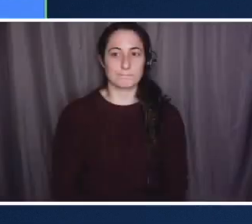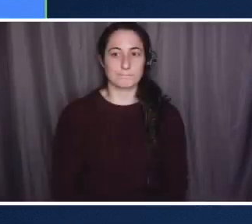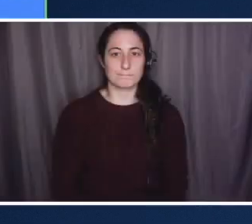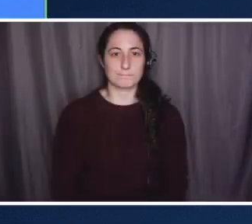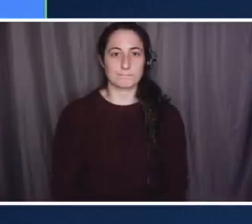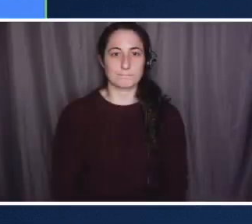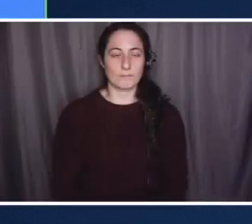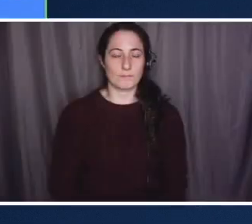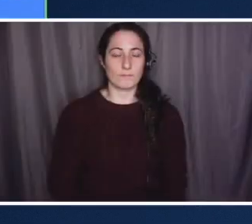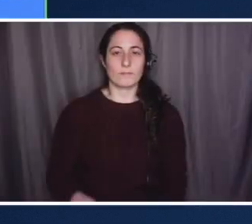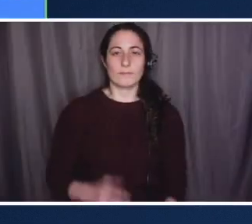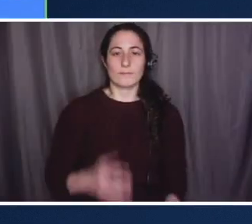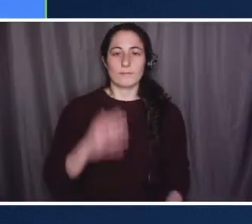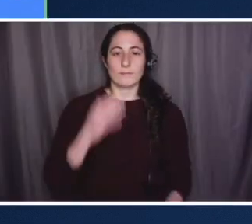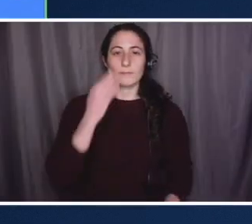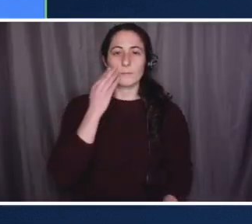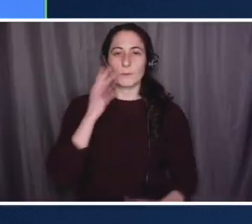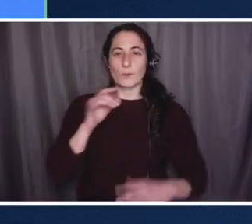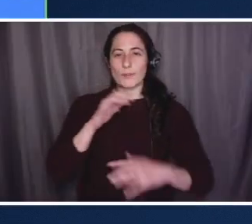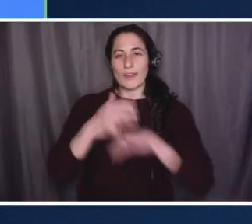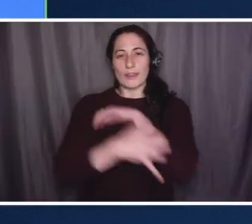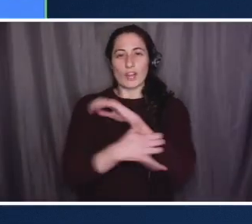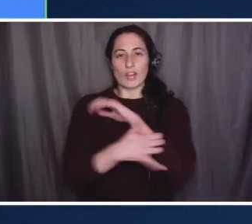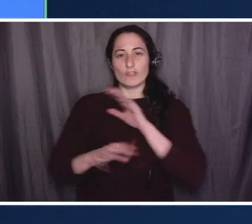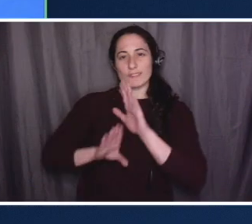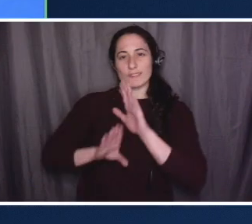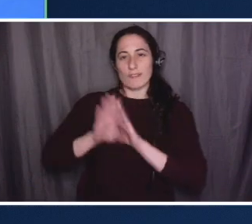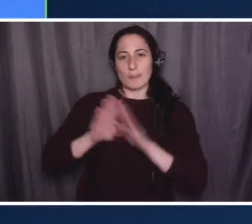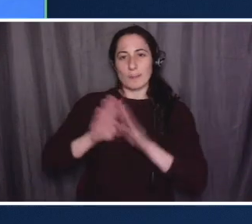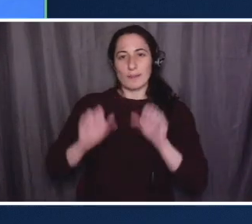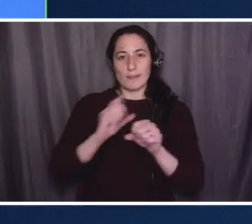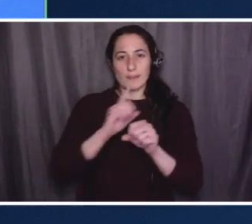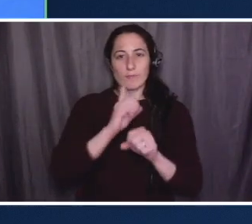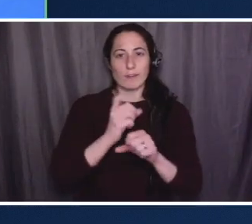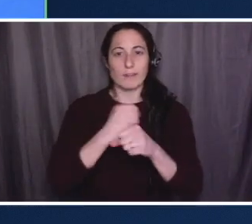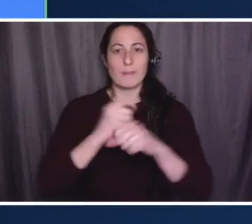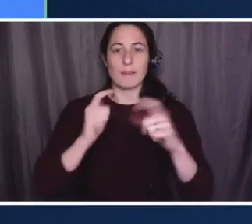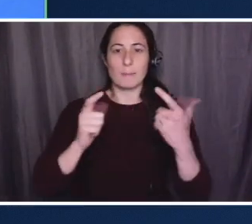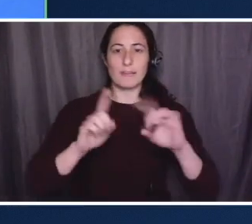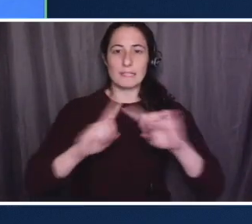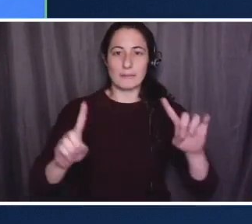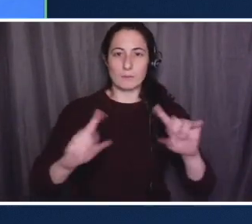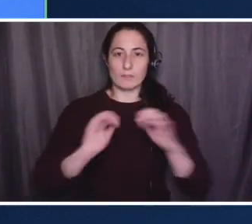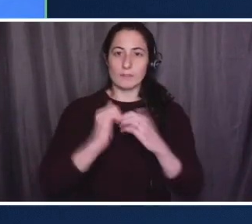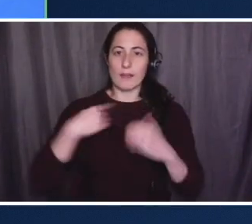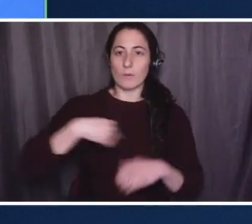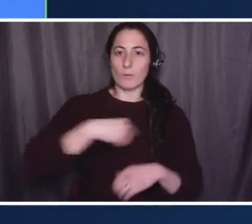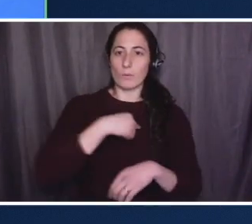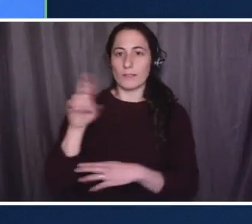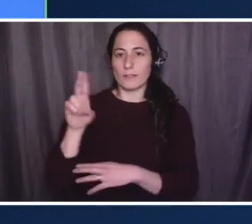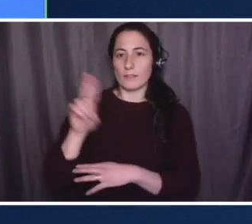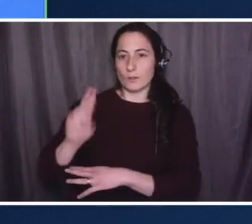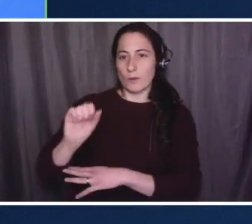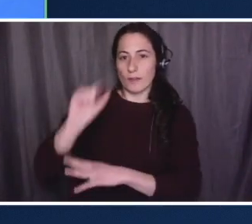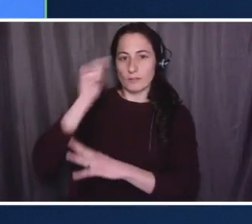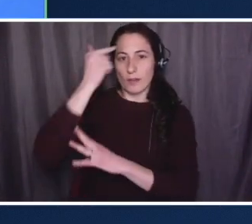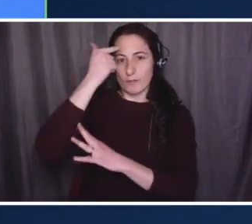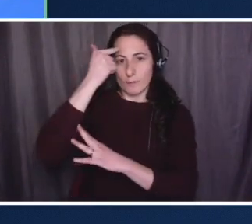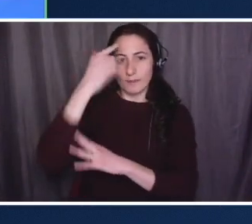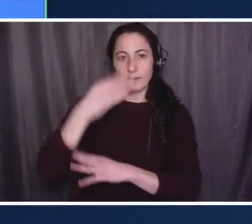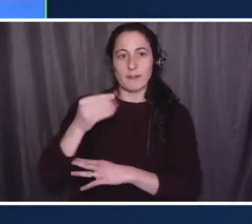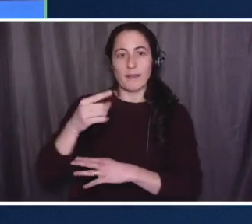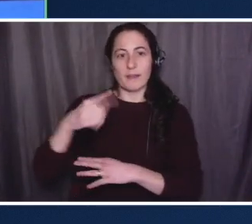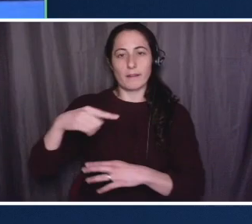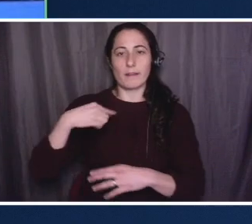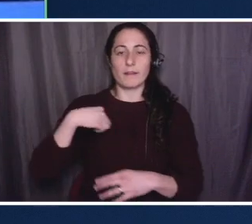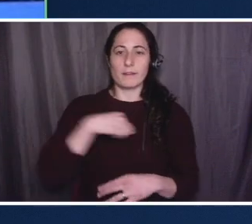development trajectory. It also, frankly, makes a big difference in how we as the U.S. government and we as U.S. aid are able